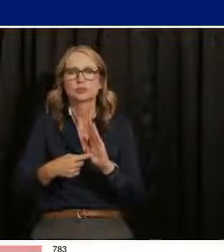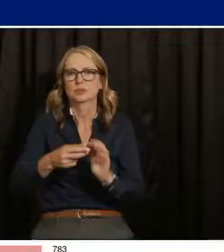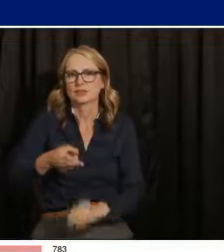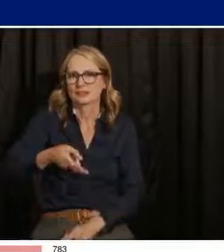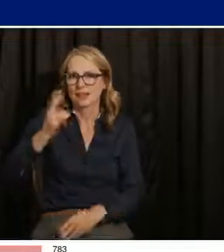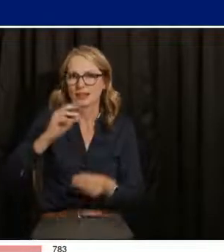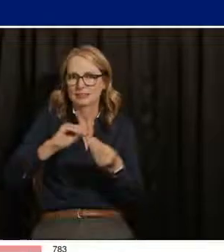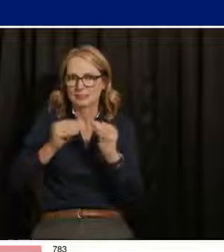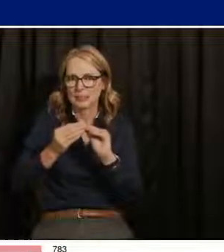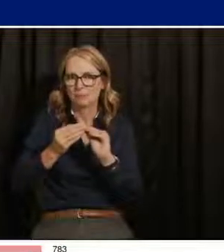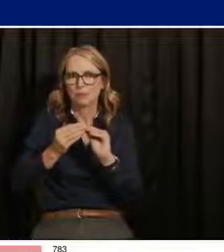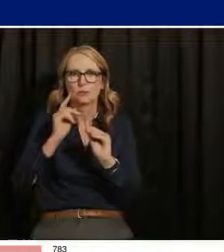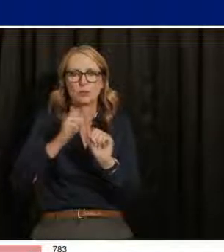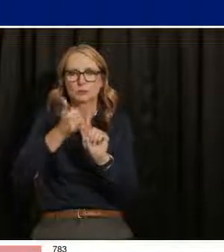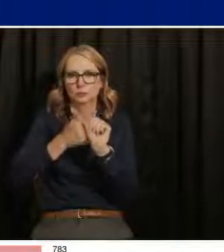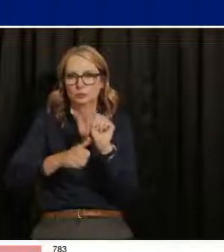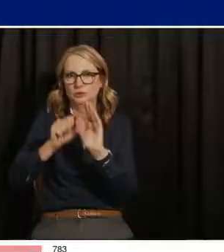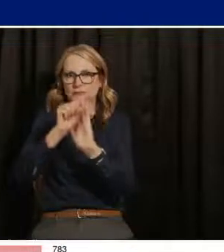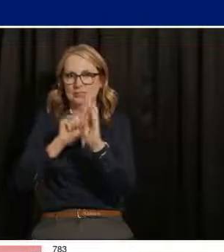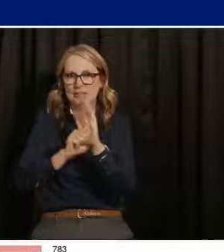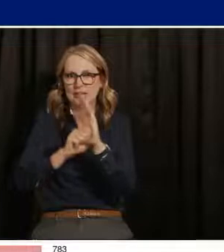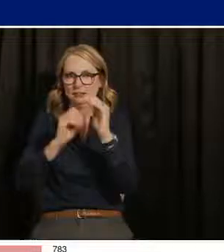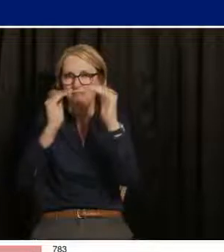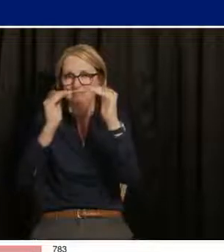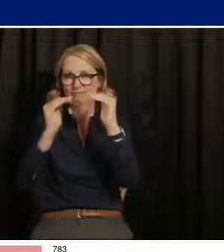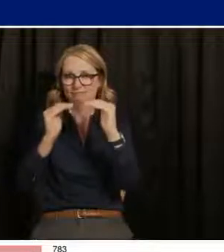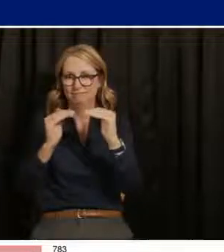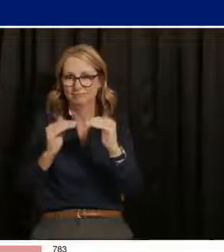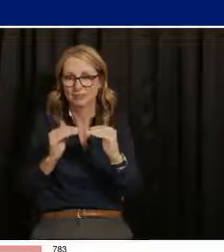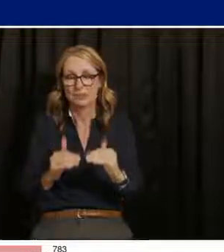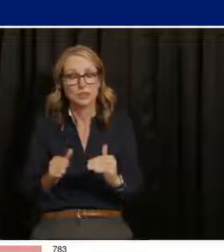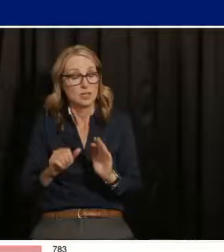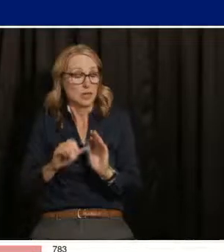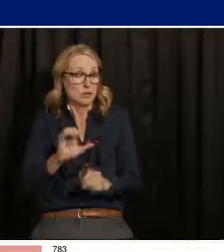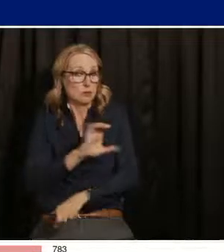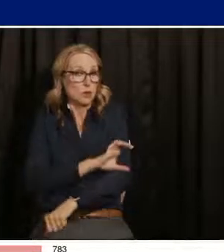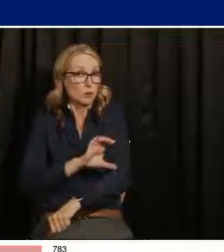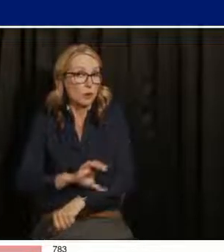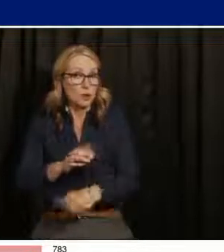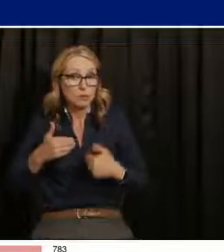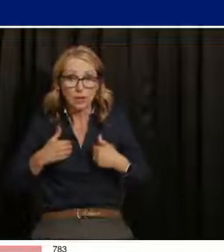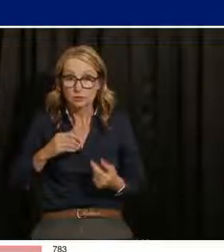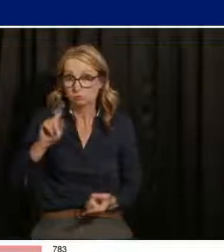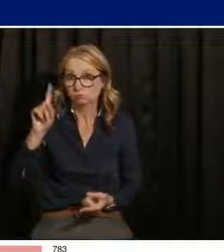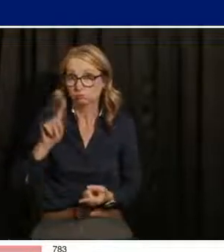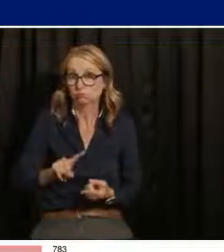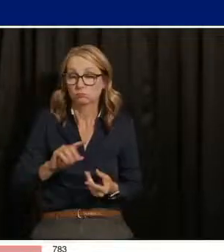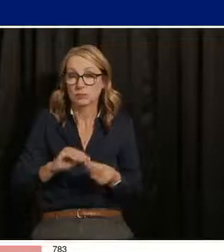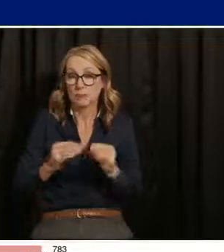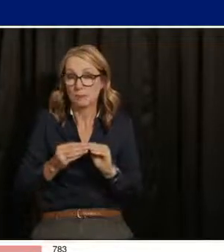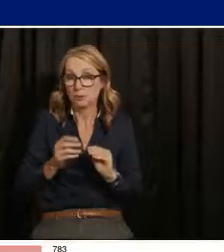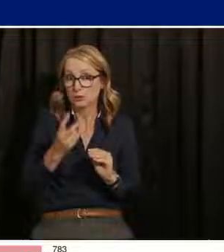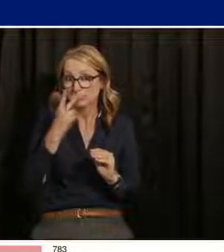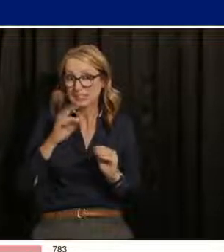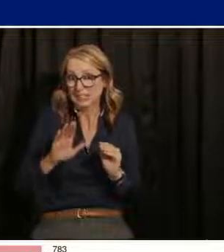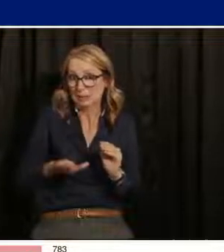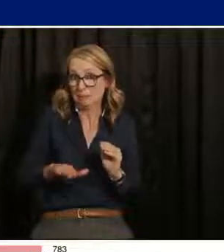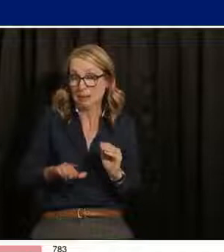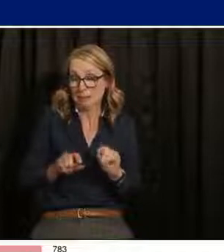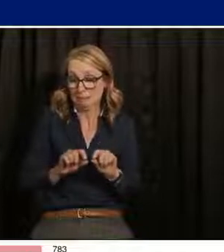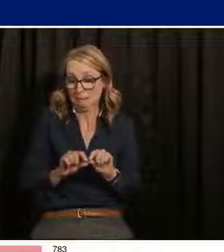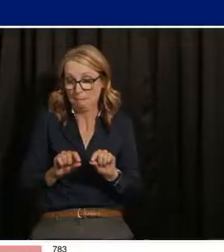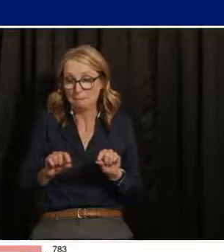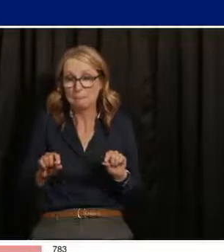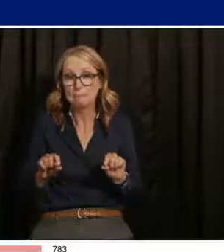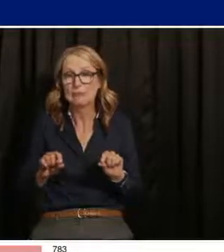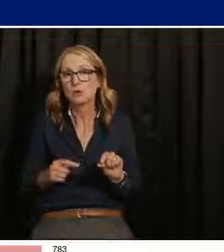rates. Colorado, as the governor mentioned, continues to have some of the lowest rates in the country. You can see that Colorado is at the very bottom of this figure among states that have some of the